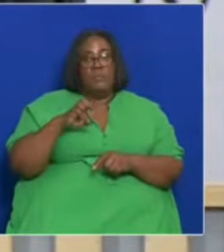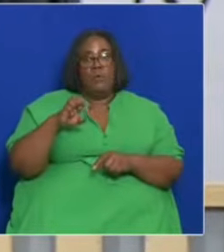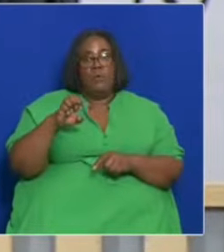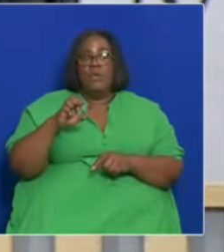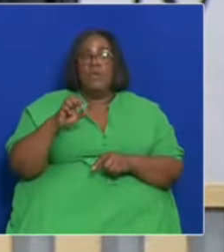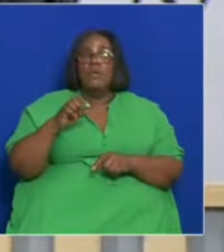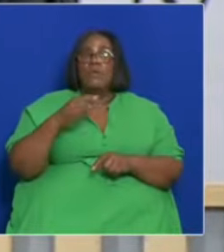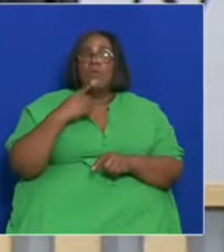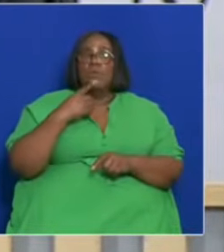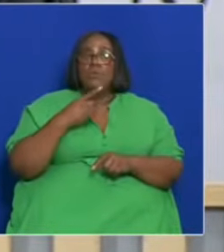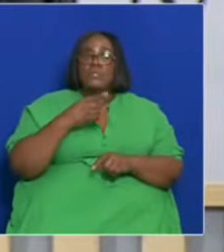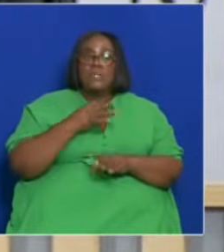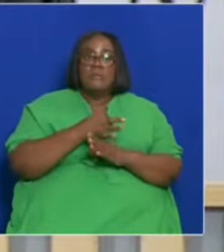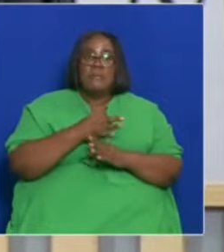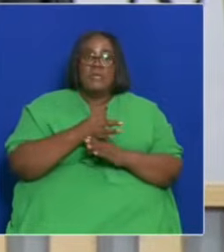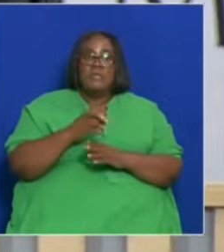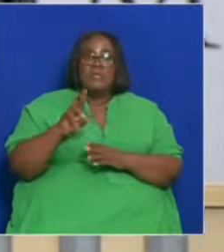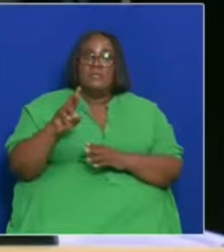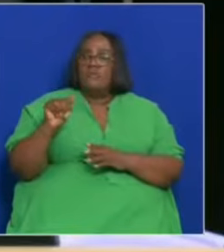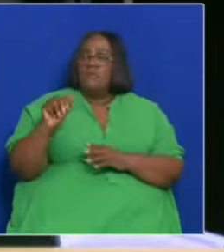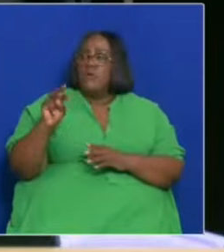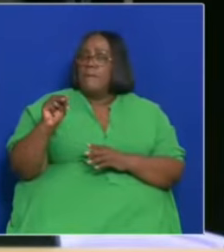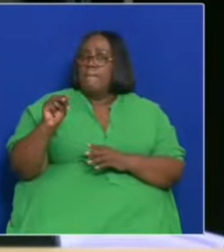is going to say